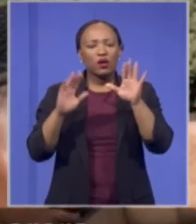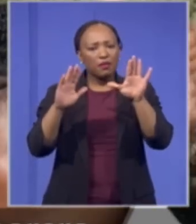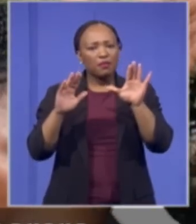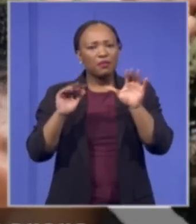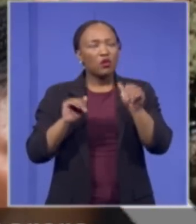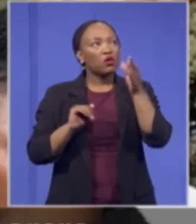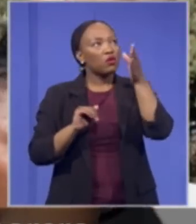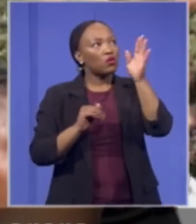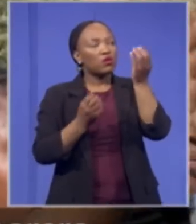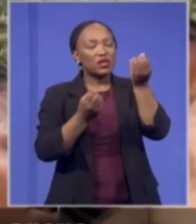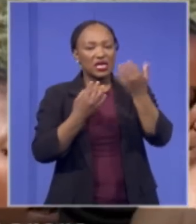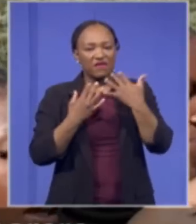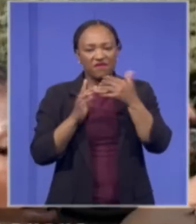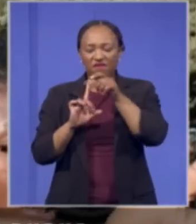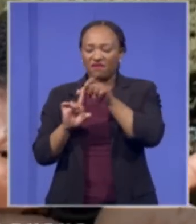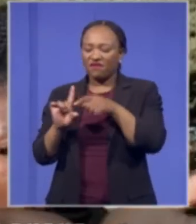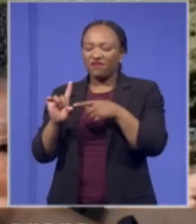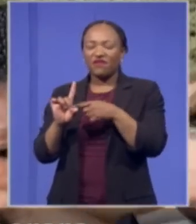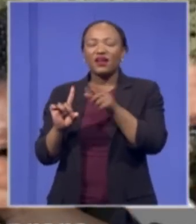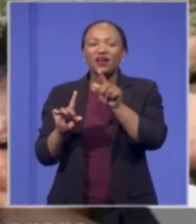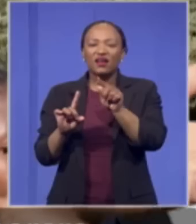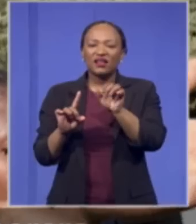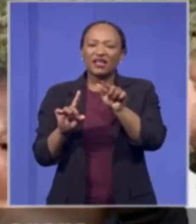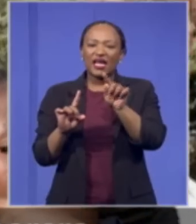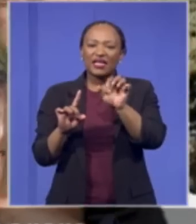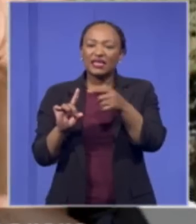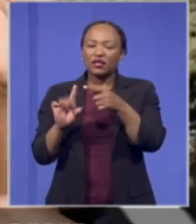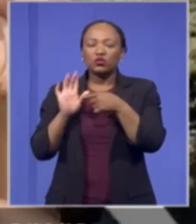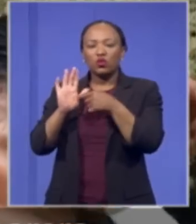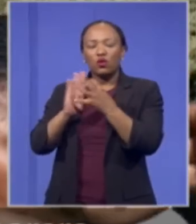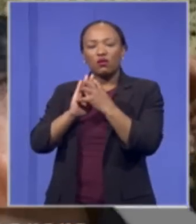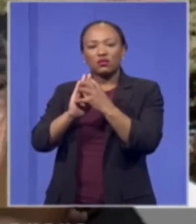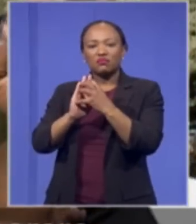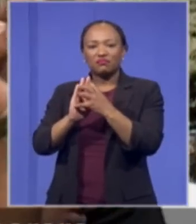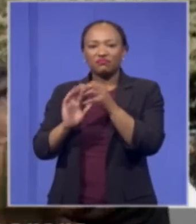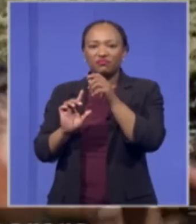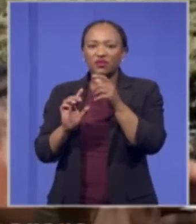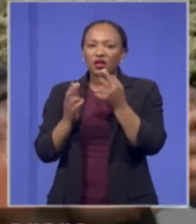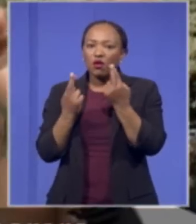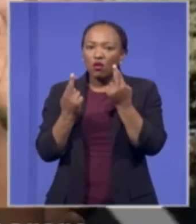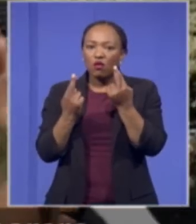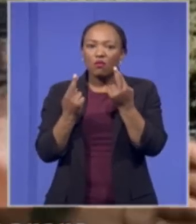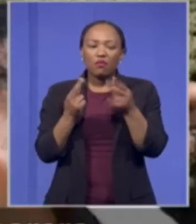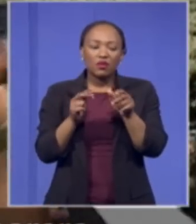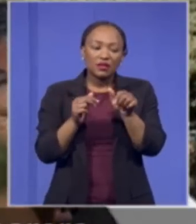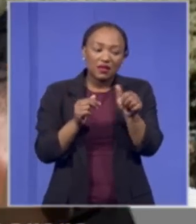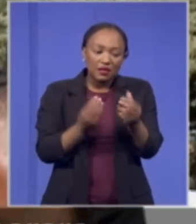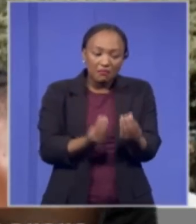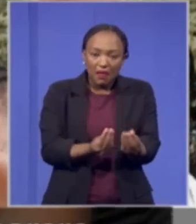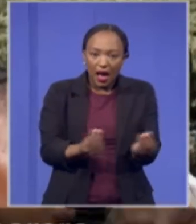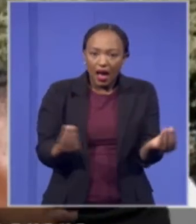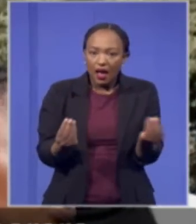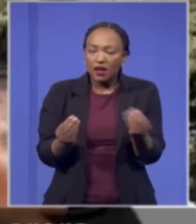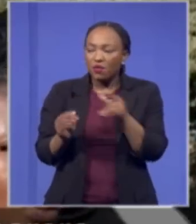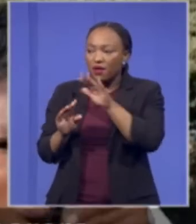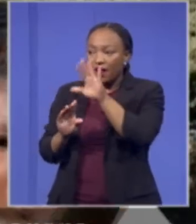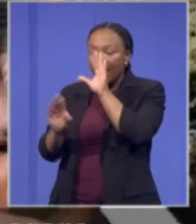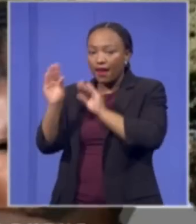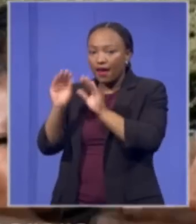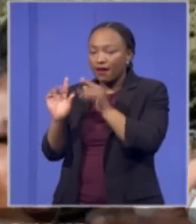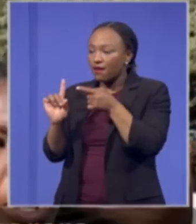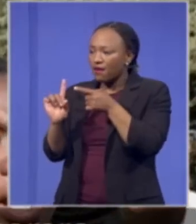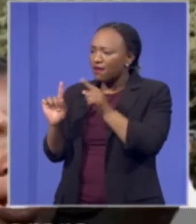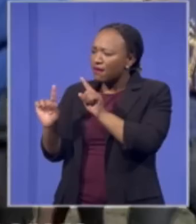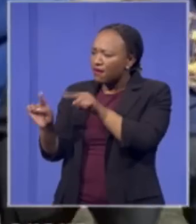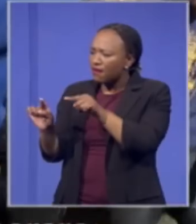motho wa go tshwana le Tete ya gore enne e tle nne sekai ke a solela gore bongwana ke batla itsela go le gontsi batle mo go Tete